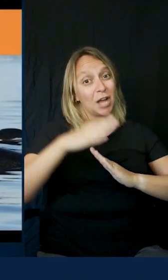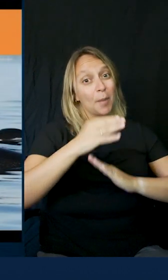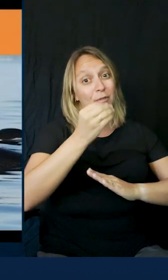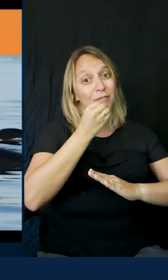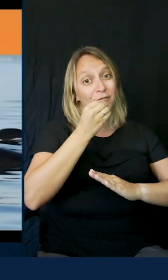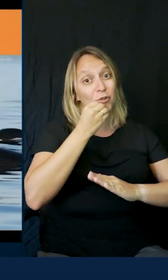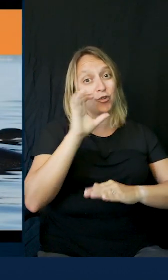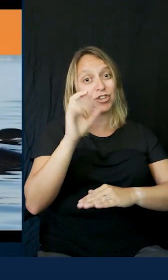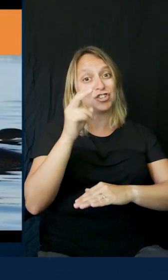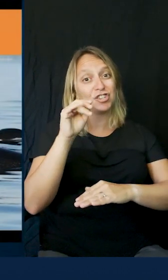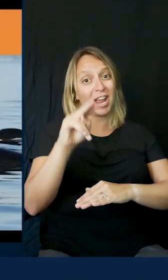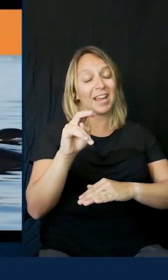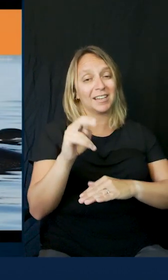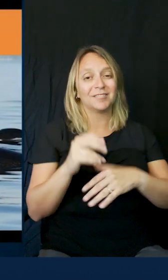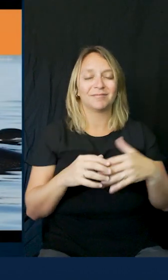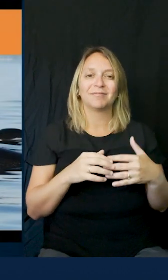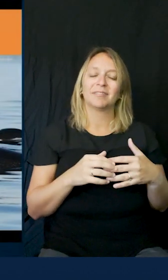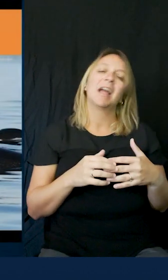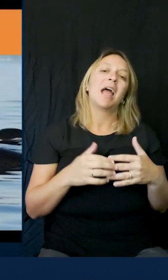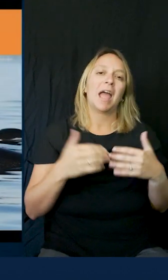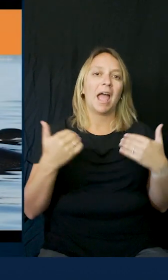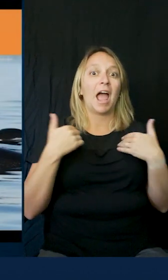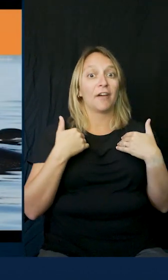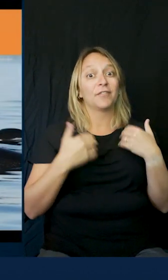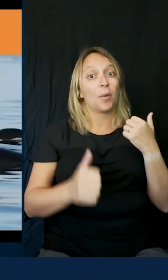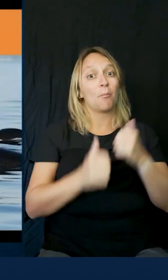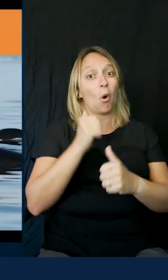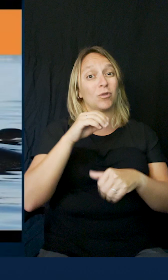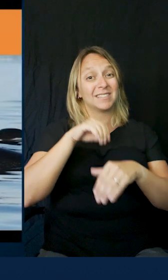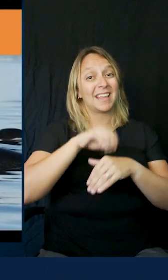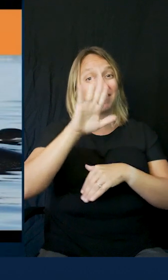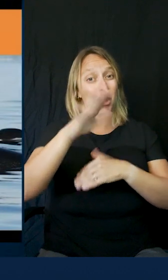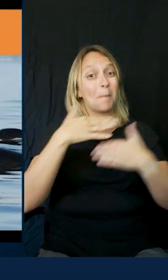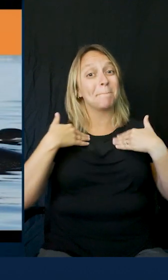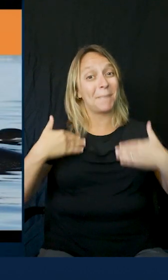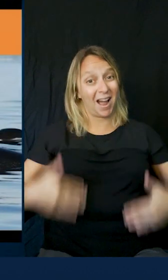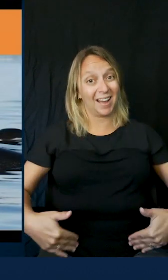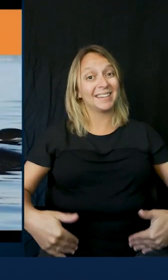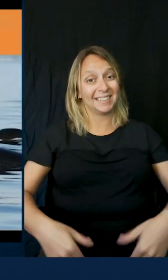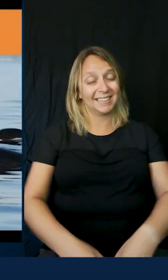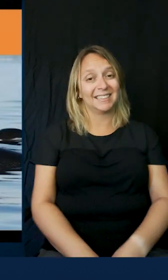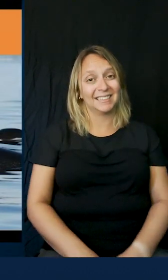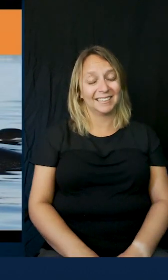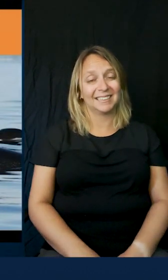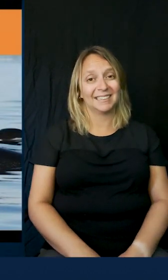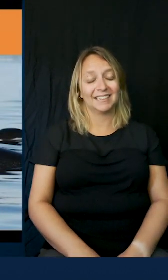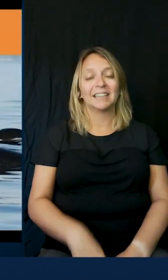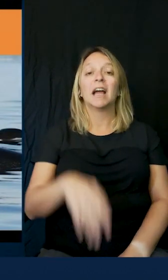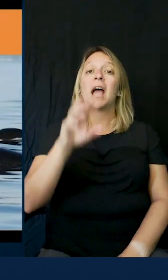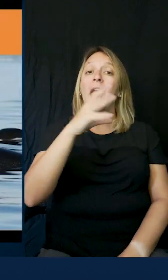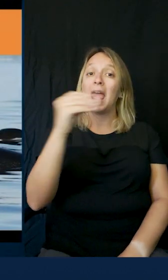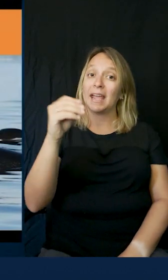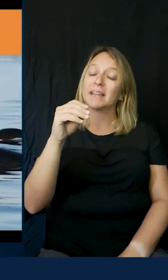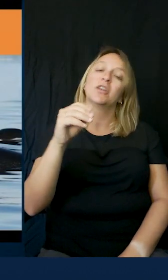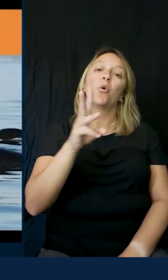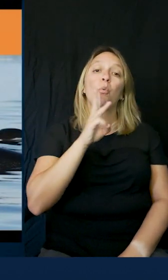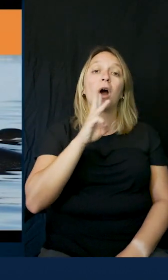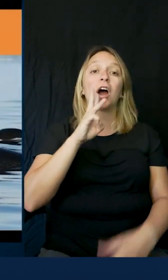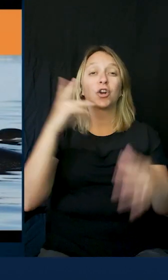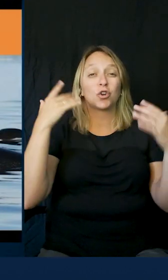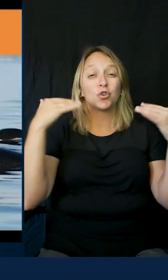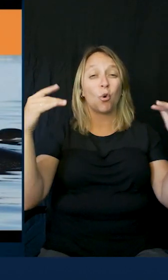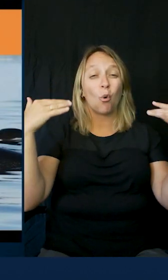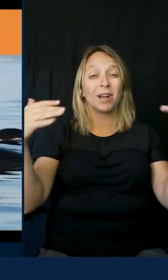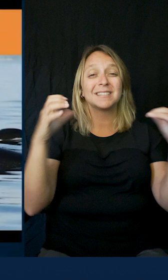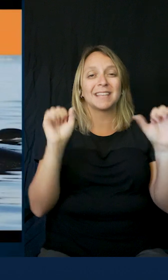actually carry the largest concentration of these toxins in their tissue. Marine noise can actually exacerbate these threats, and that's where we